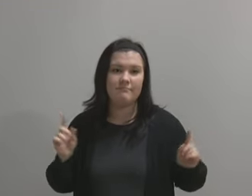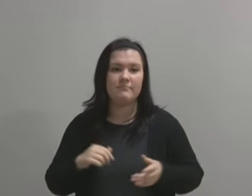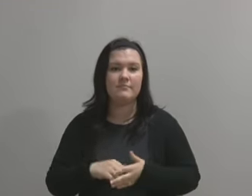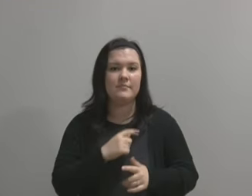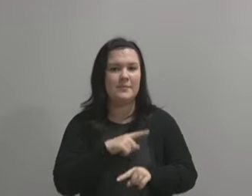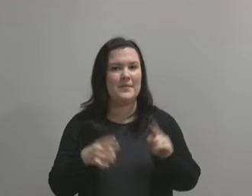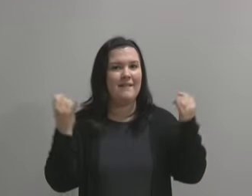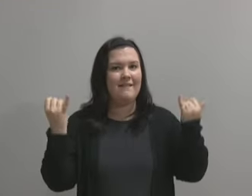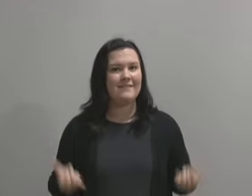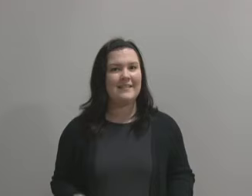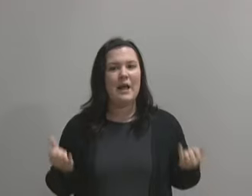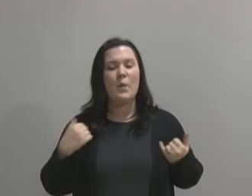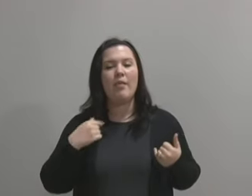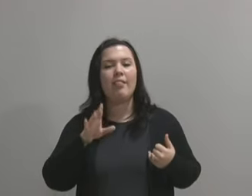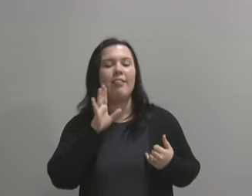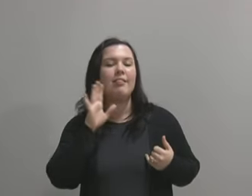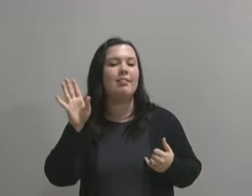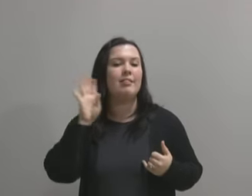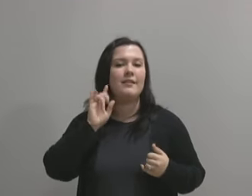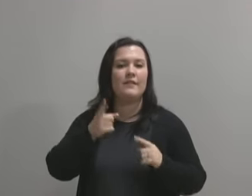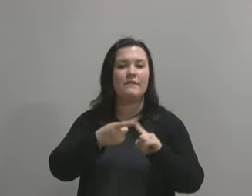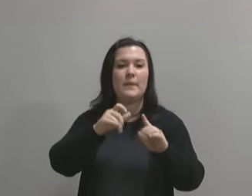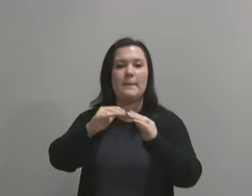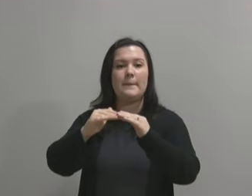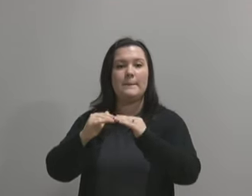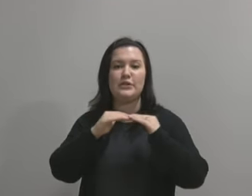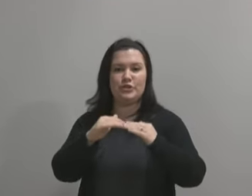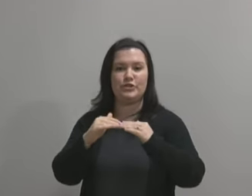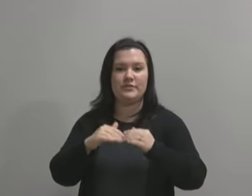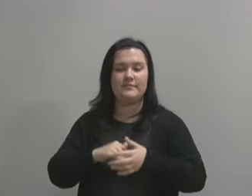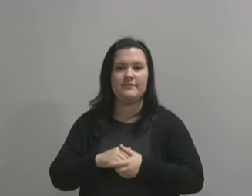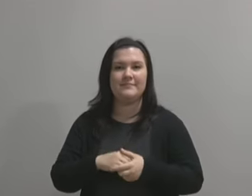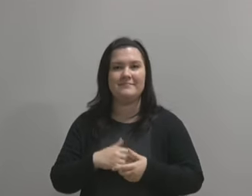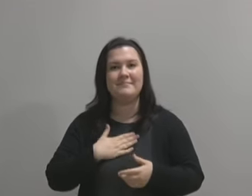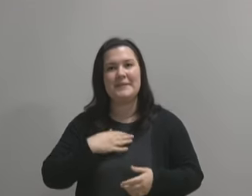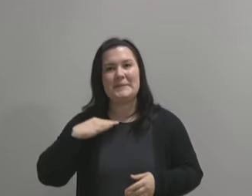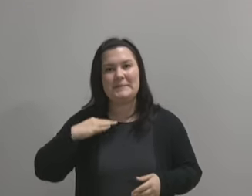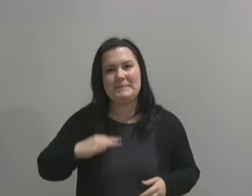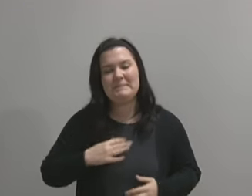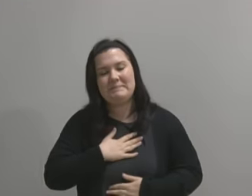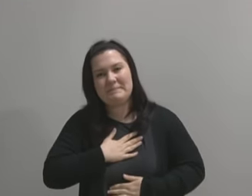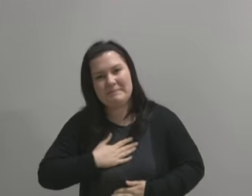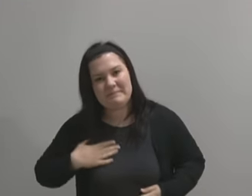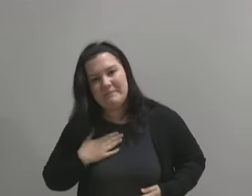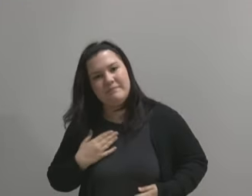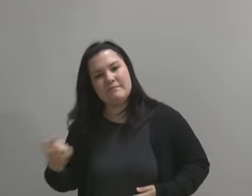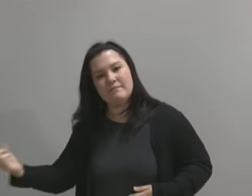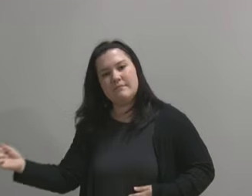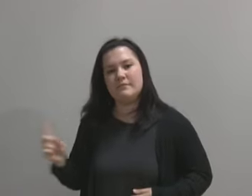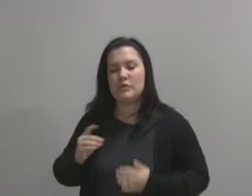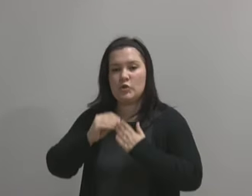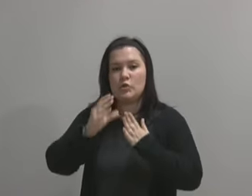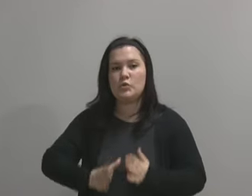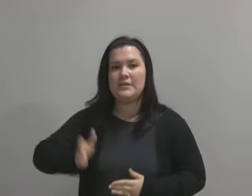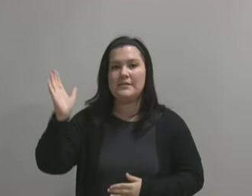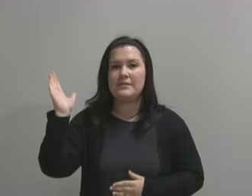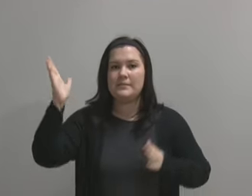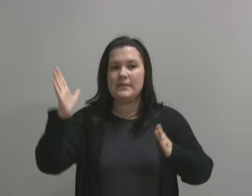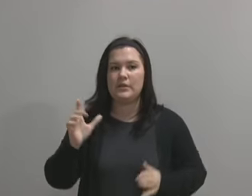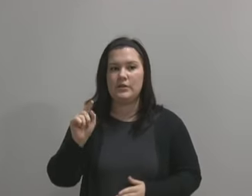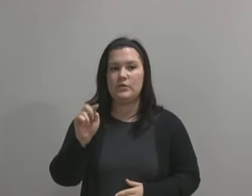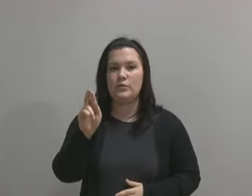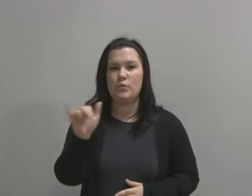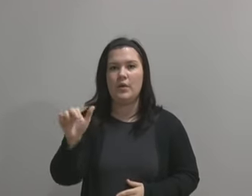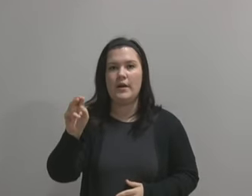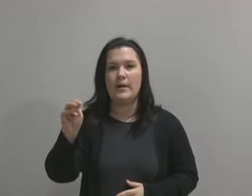But now, we will hear from one of your peers. It is my pleasure to introduce our student speaker, Troy